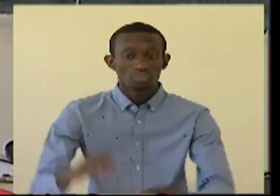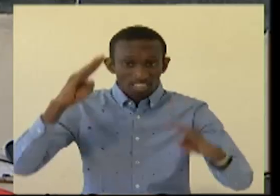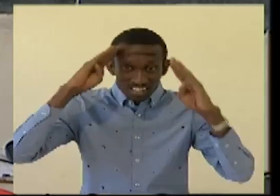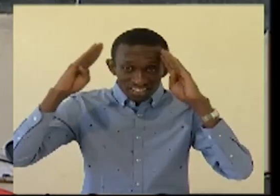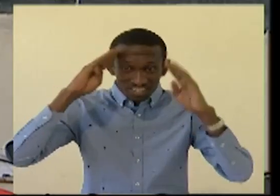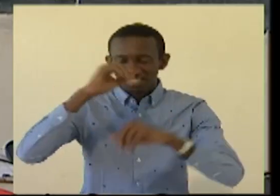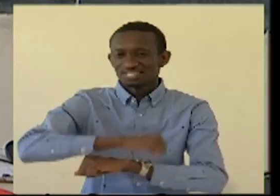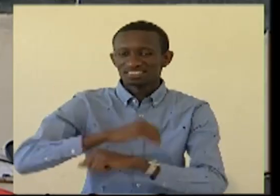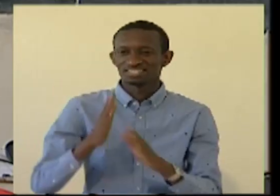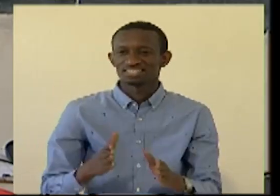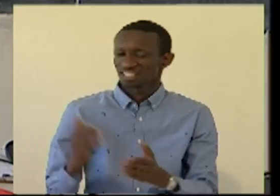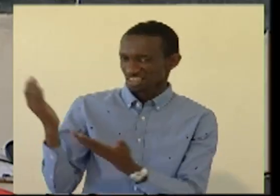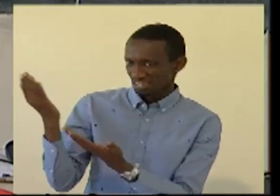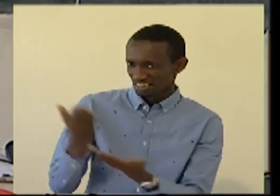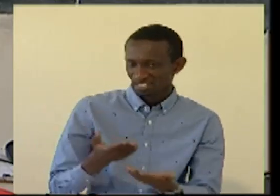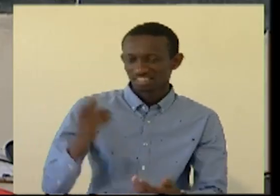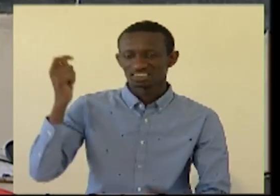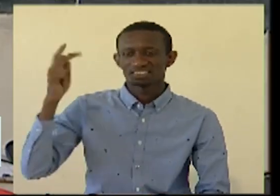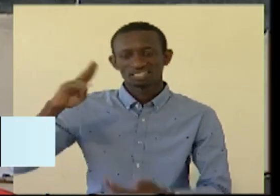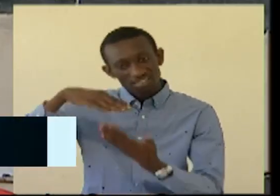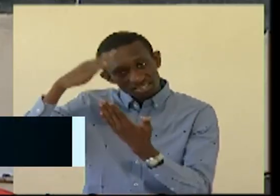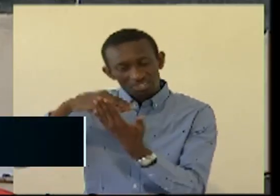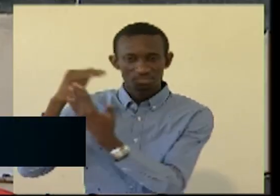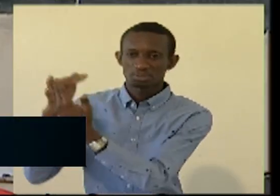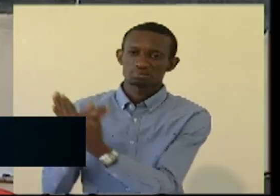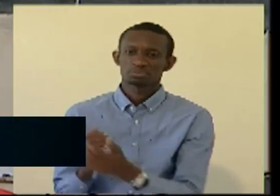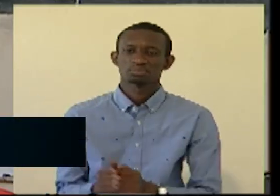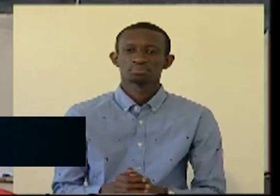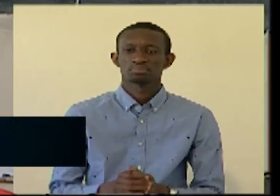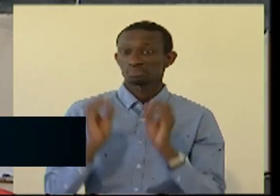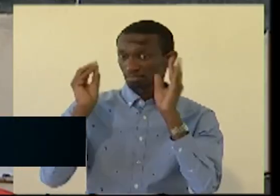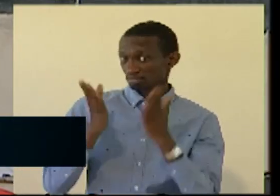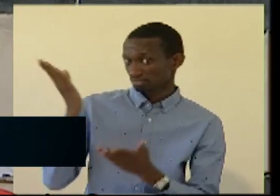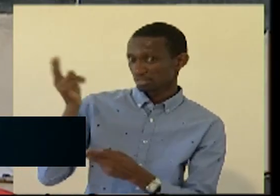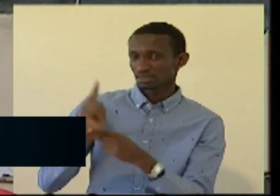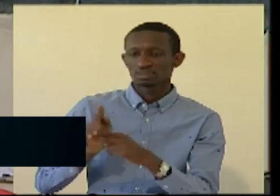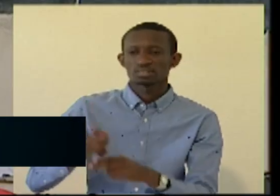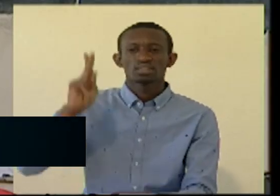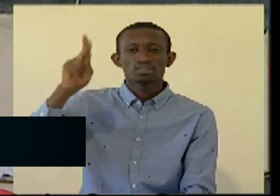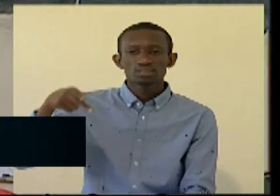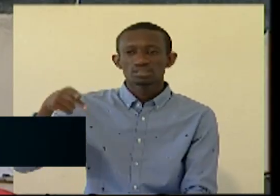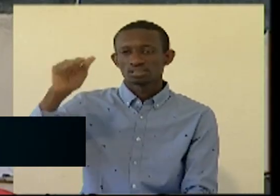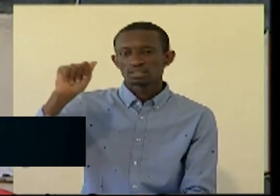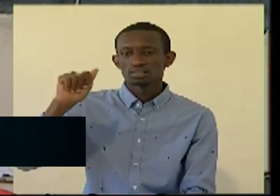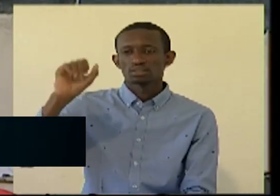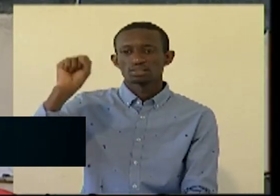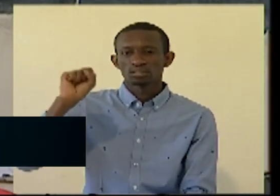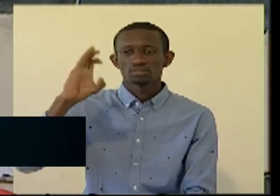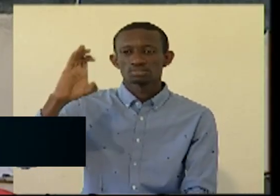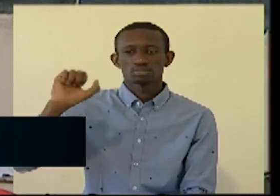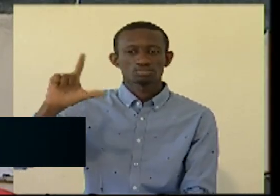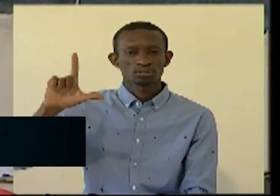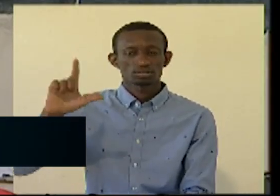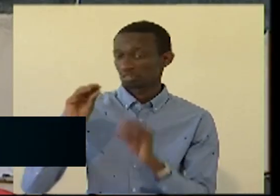Hello students, welcome again to the TV learning programs. This is Teacher Pasco, and today I will be with Senior